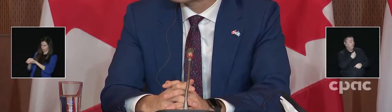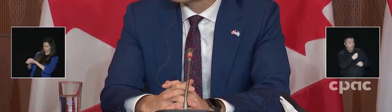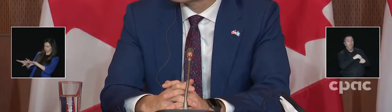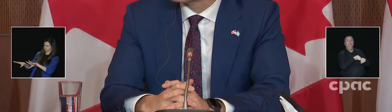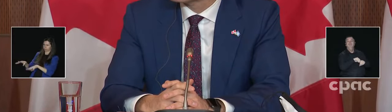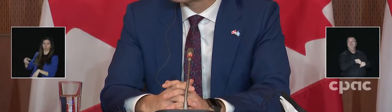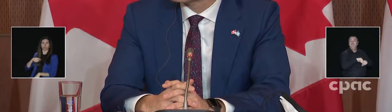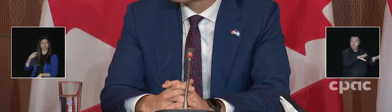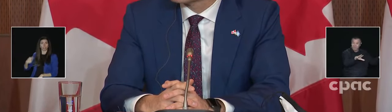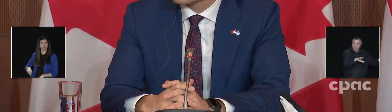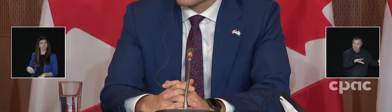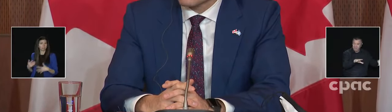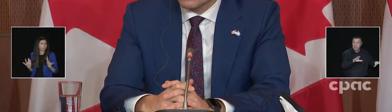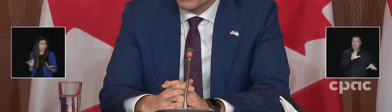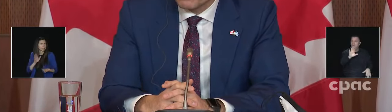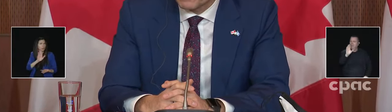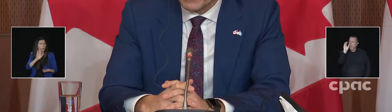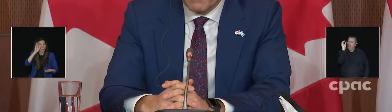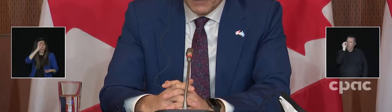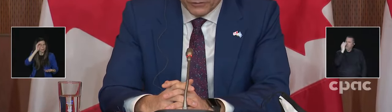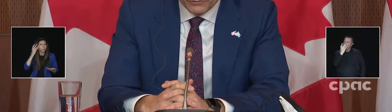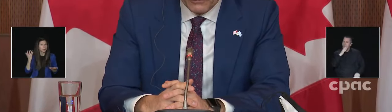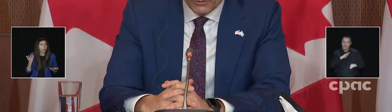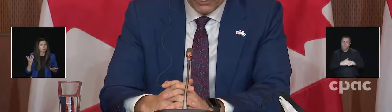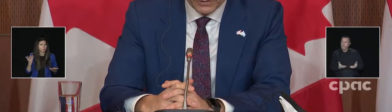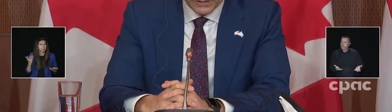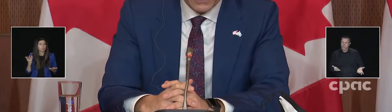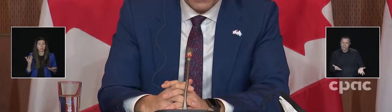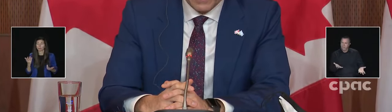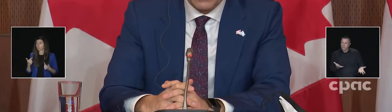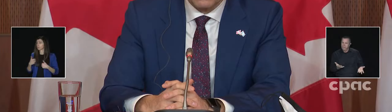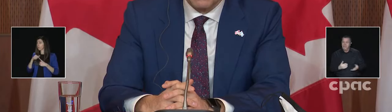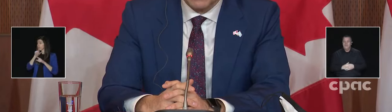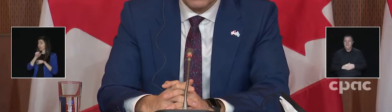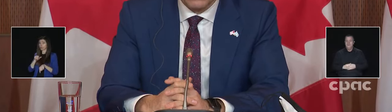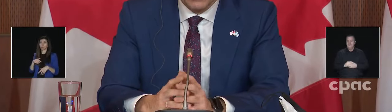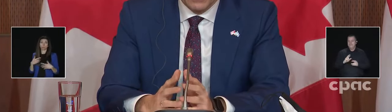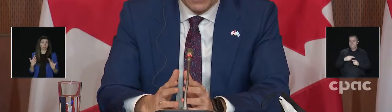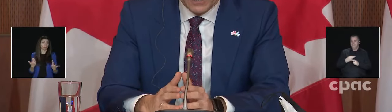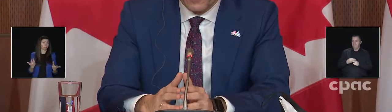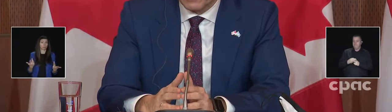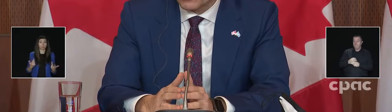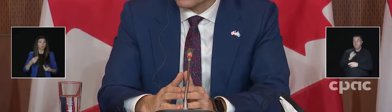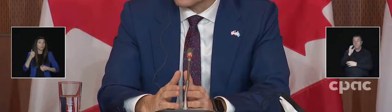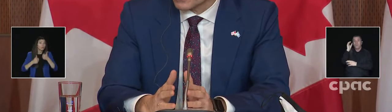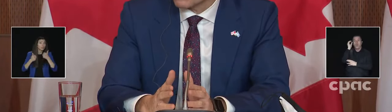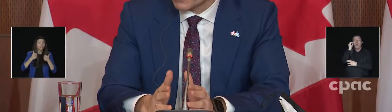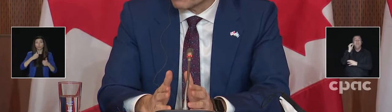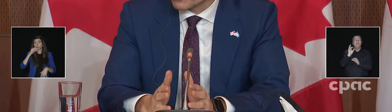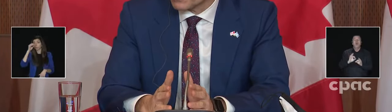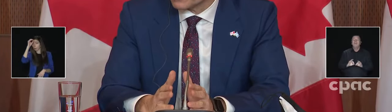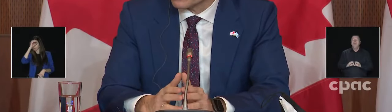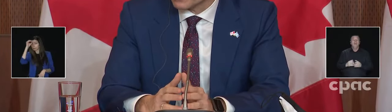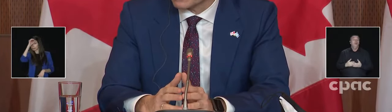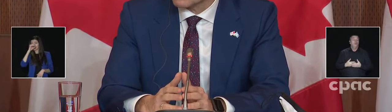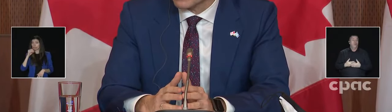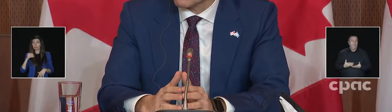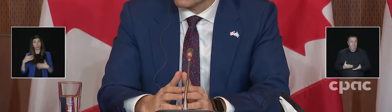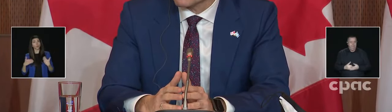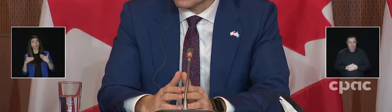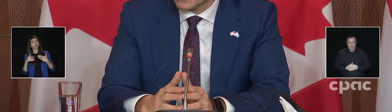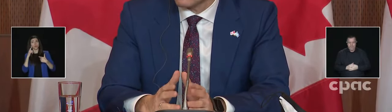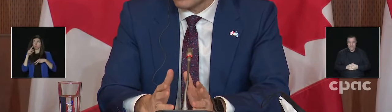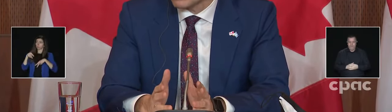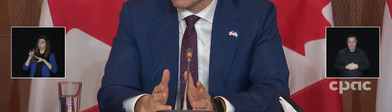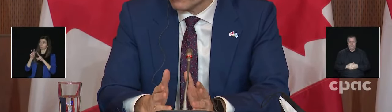from the Chinese authorities? Well, the opinion that matters most has to be based on information and on expertise. So that's why